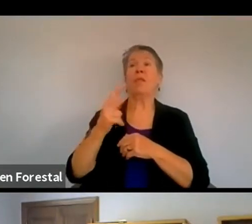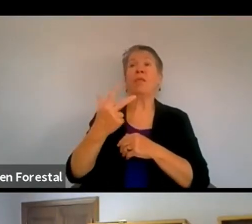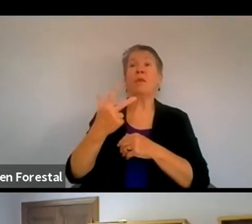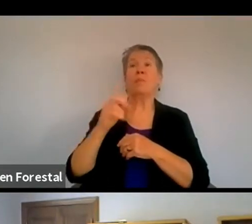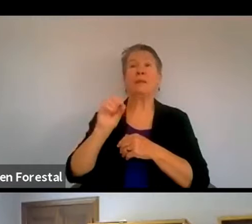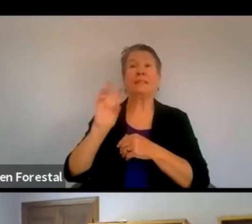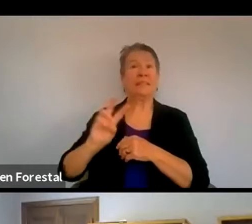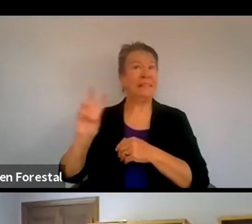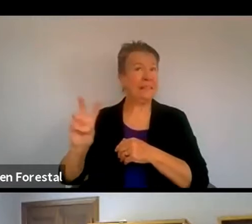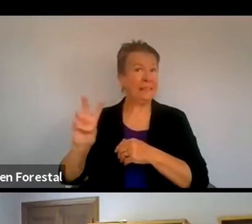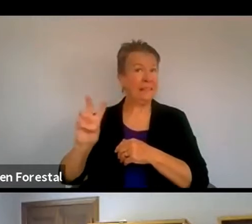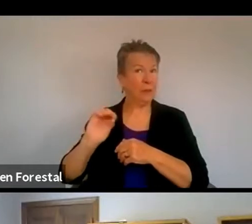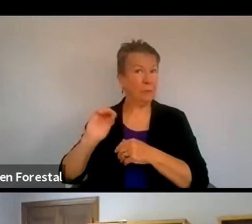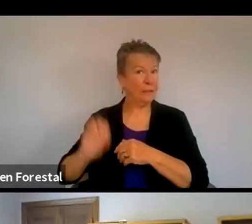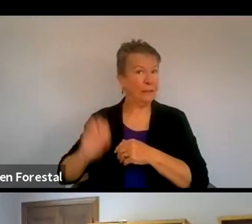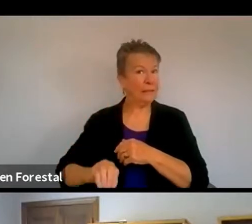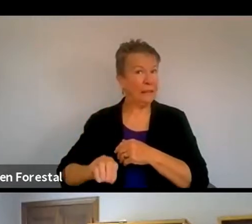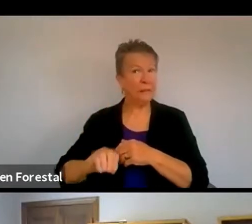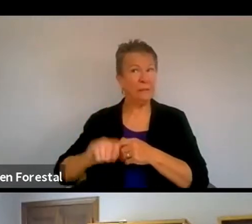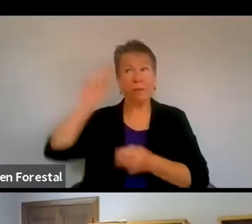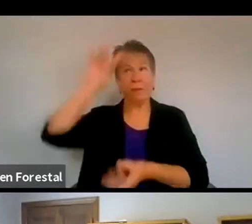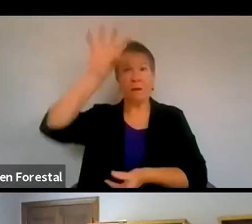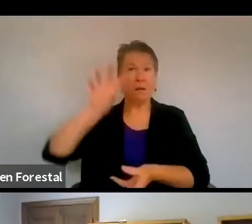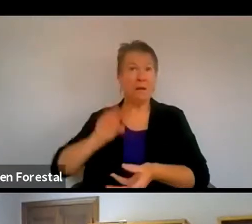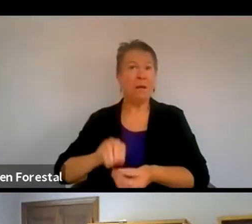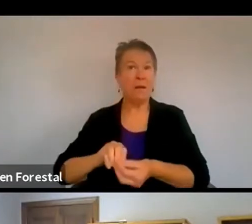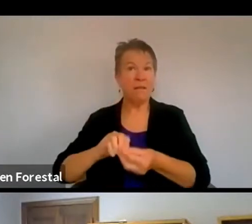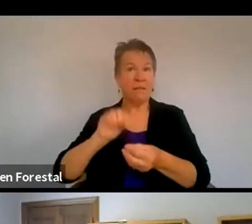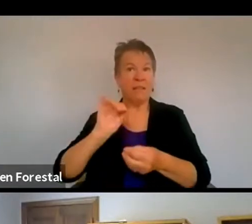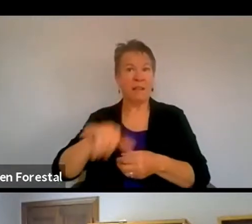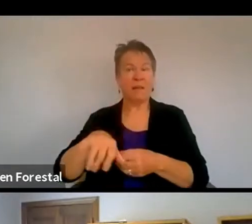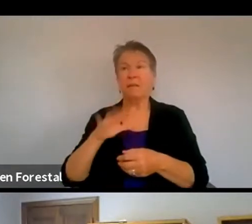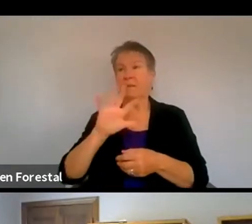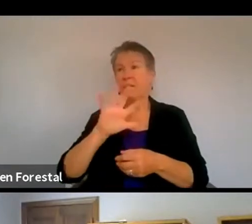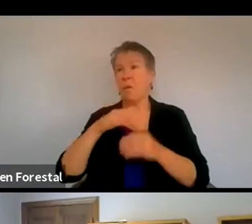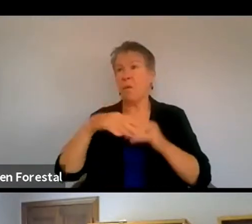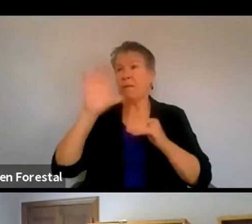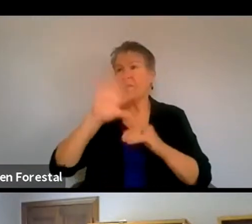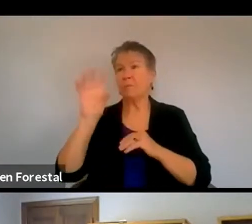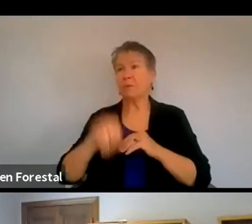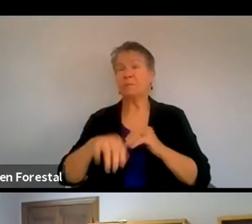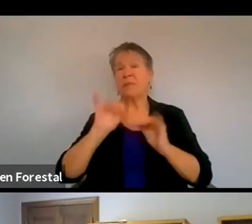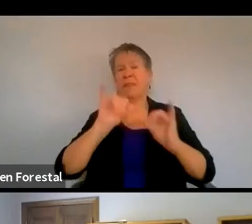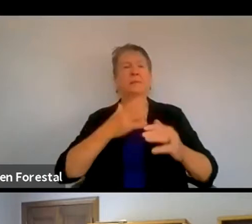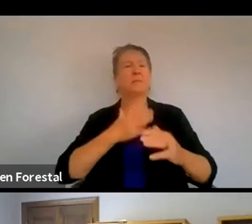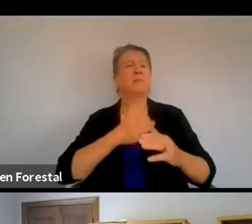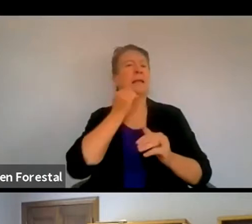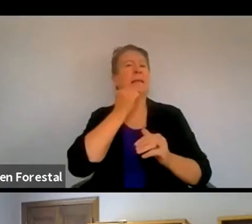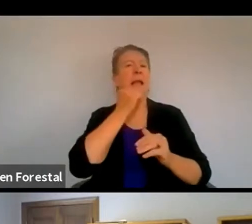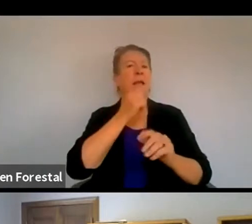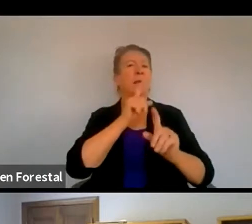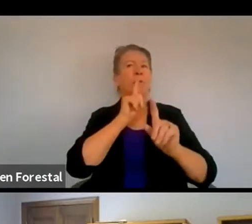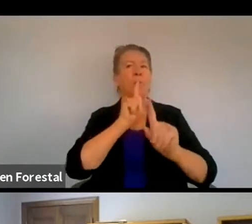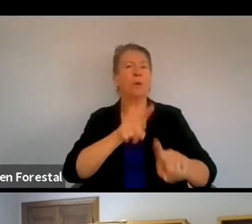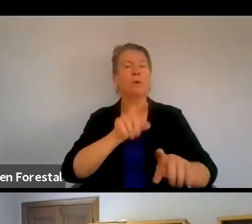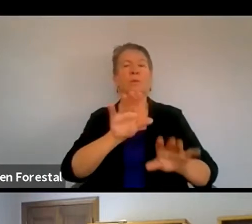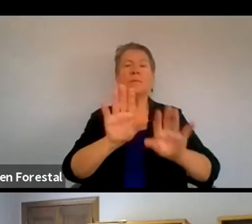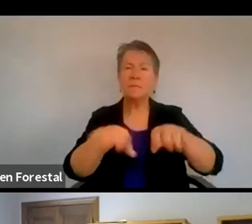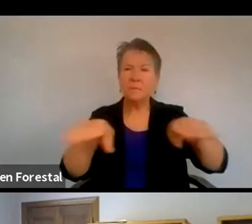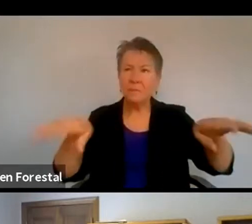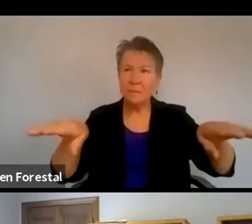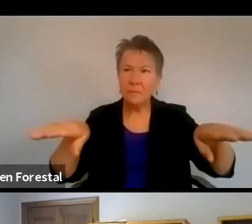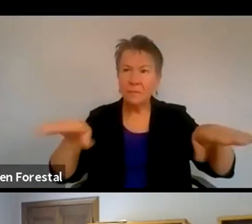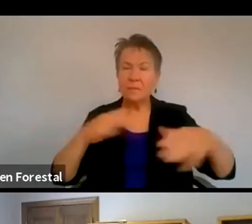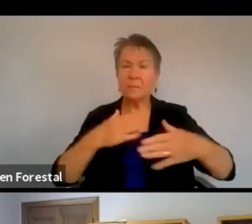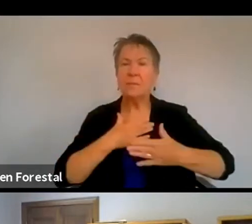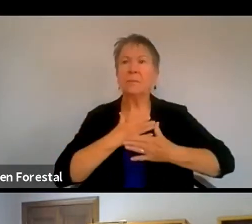3.66. That concludes my daily report. Stay safe. Remember, for each other, for us all, please take the call and